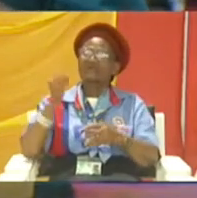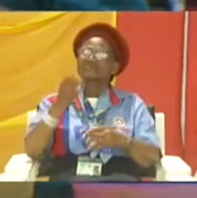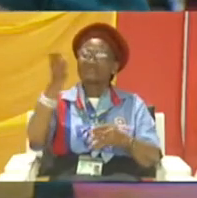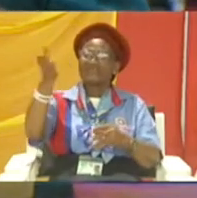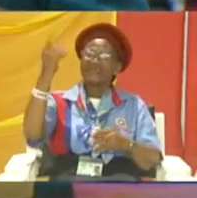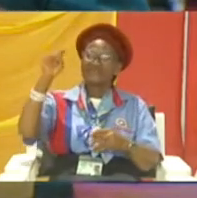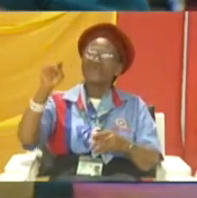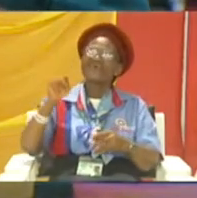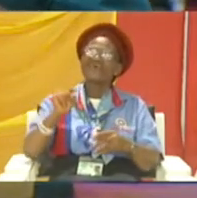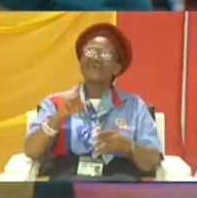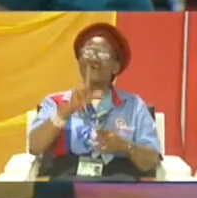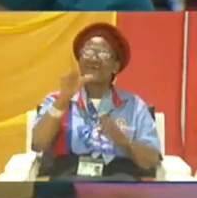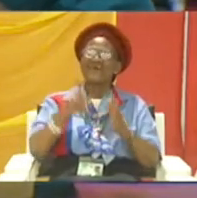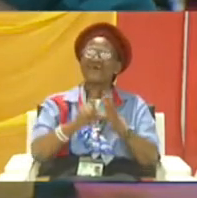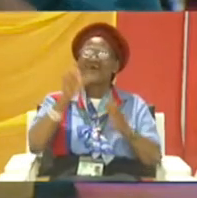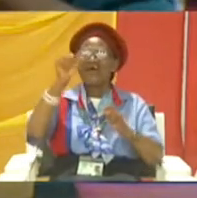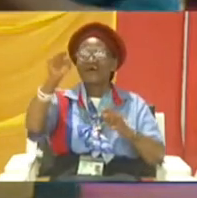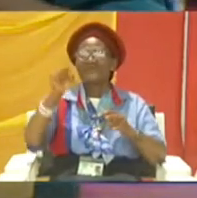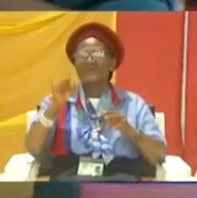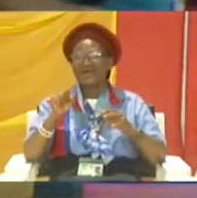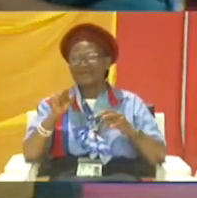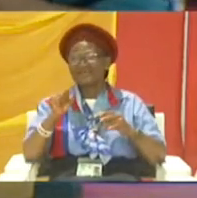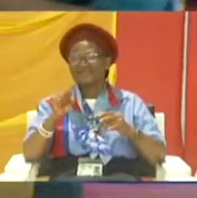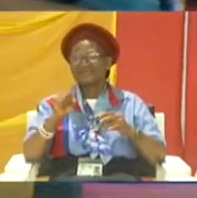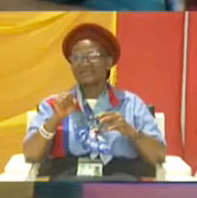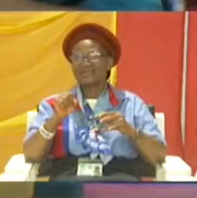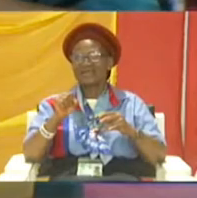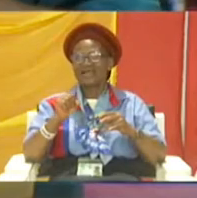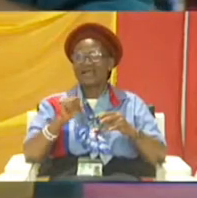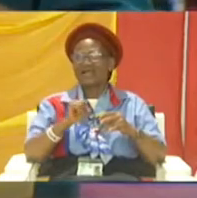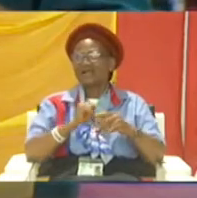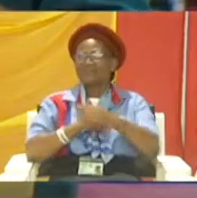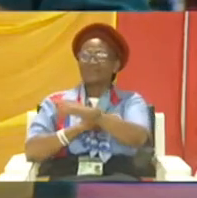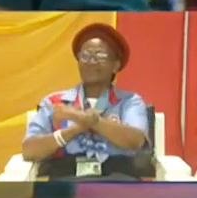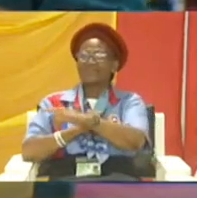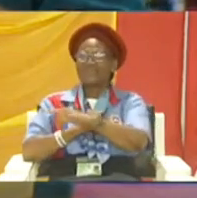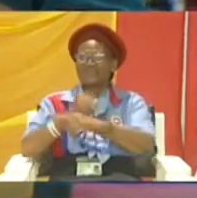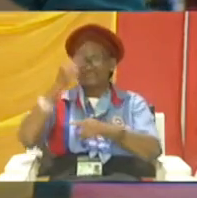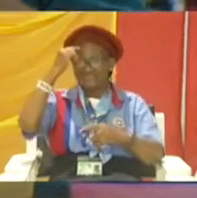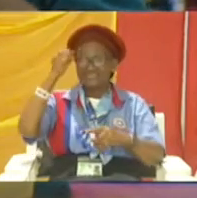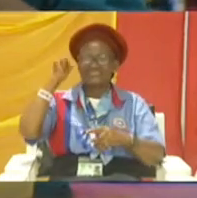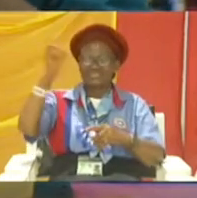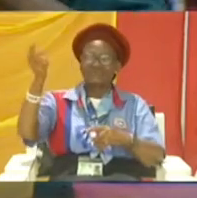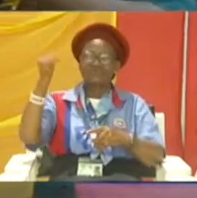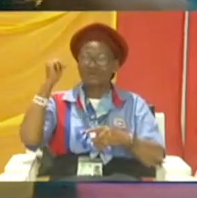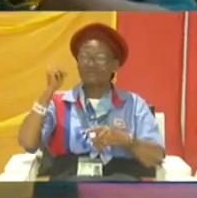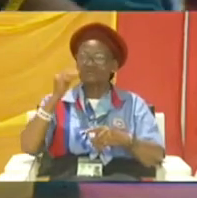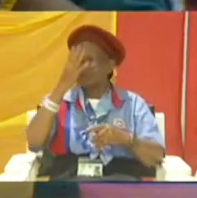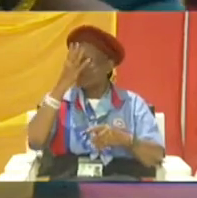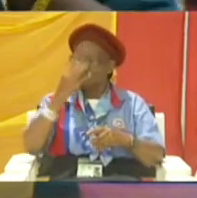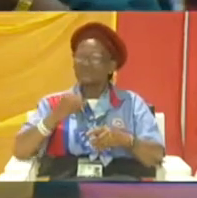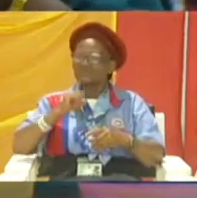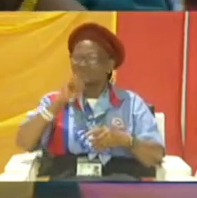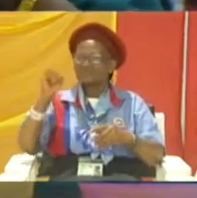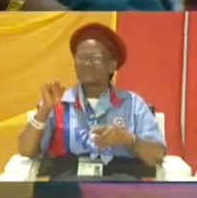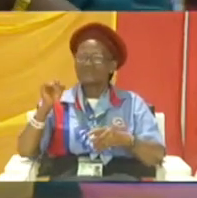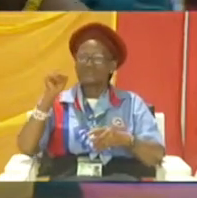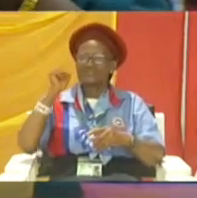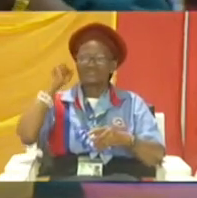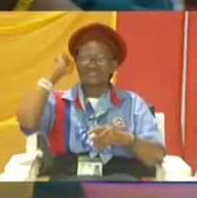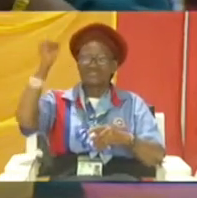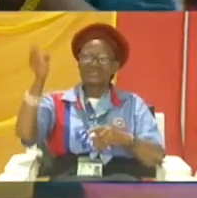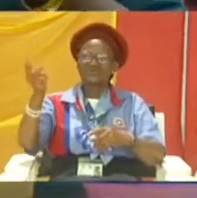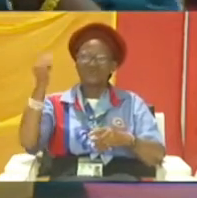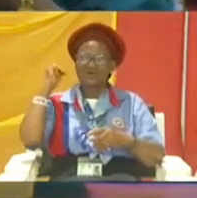I thought she was sleeping. That she was using the opportunity